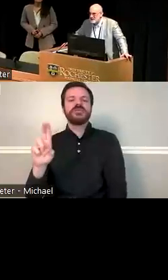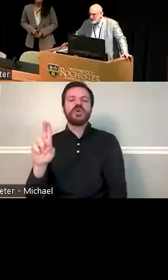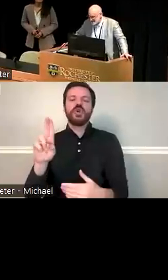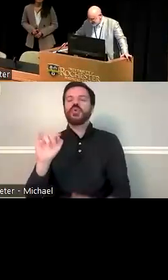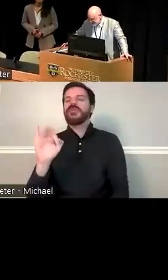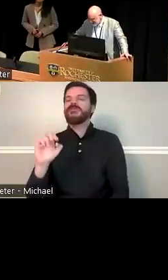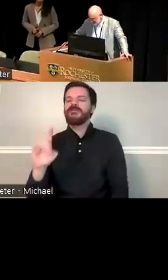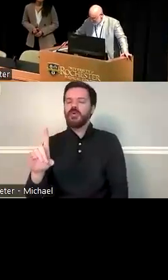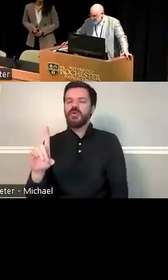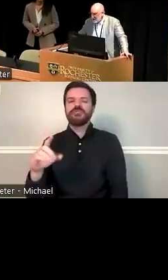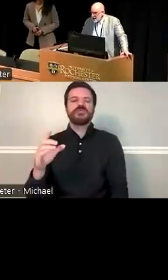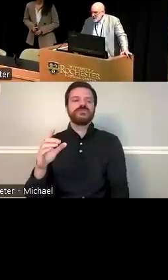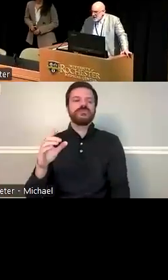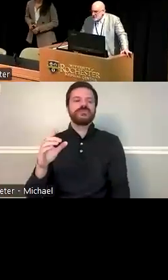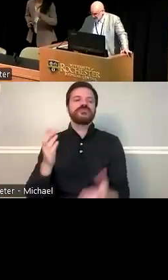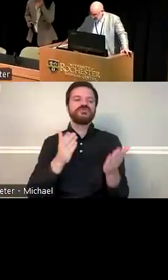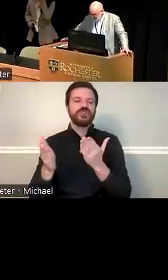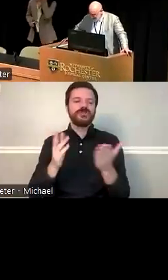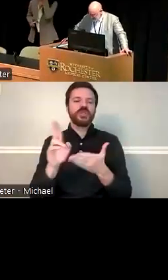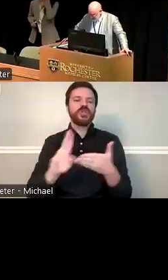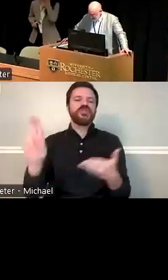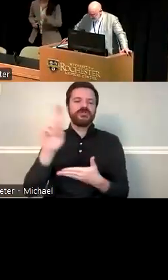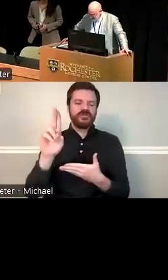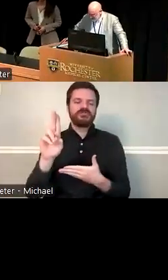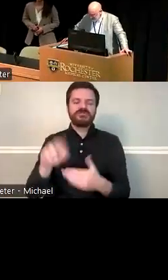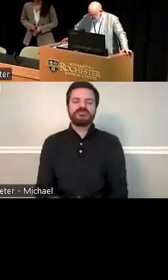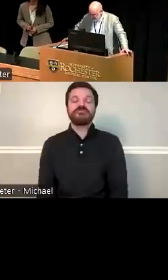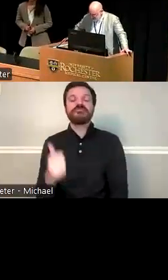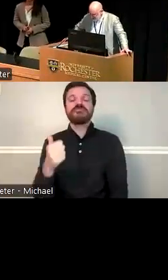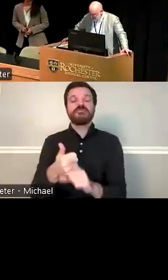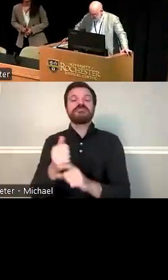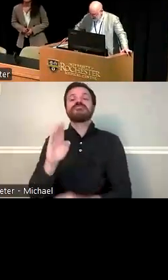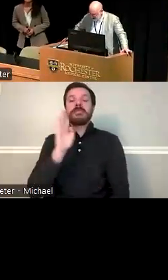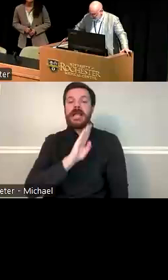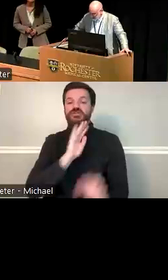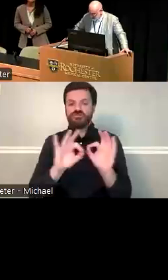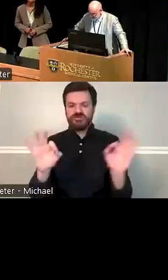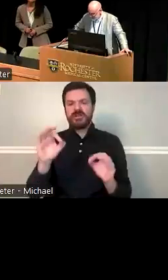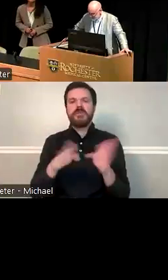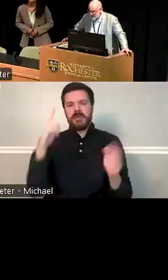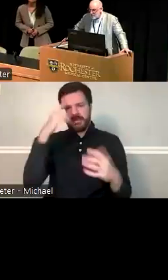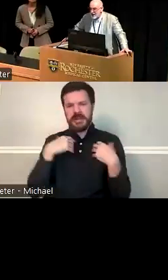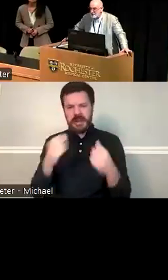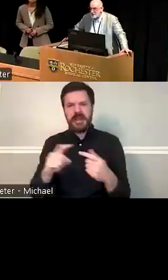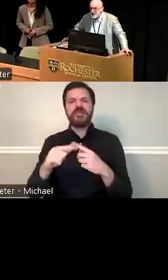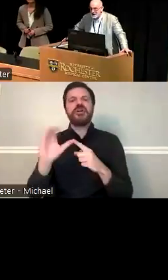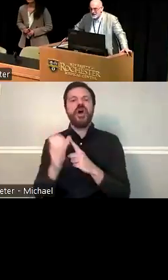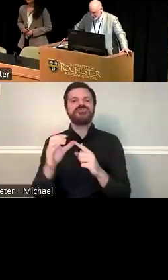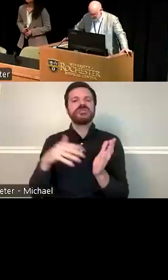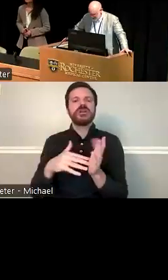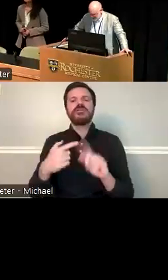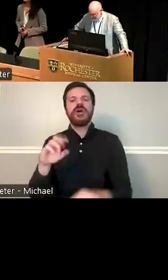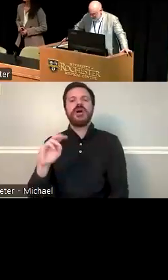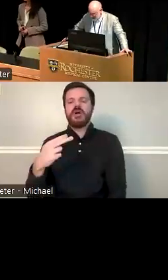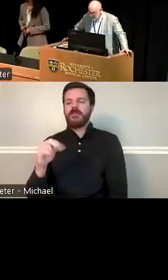Health Sciences. She received her bachelor's degree in public mental health and cultural studies from Hampshire